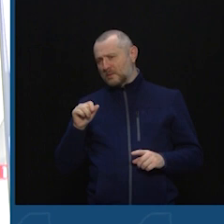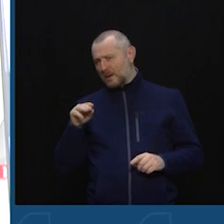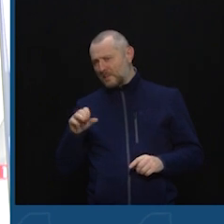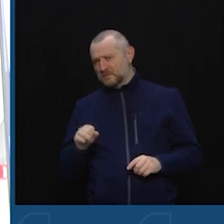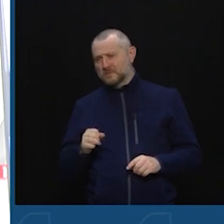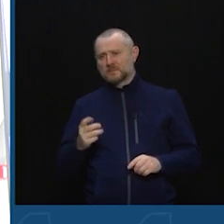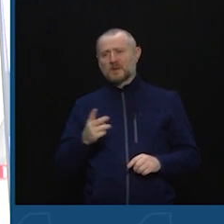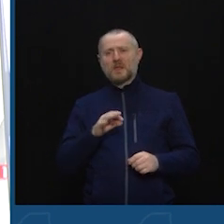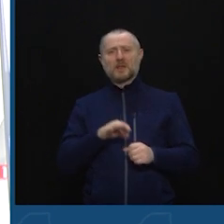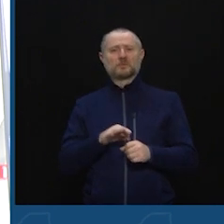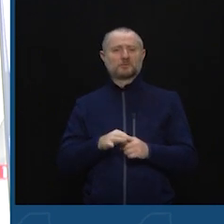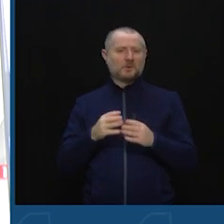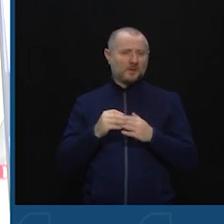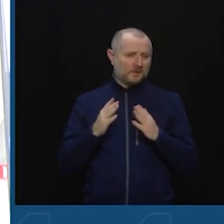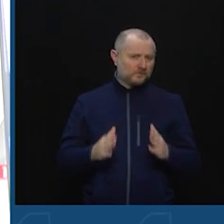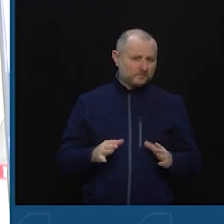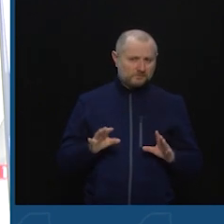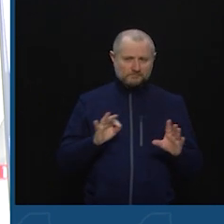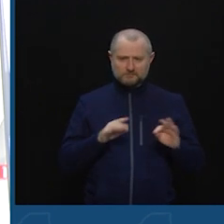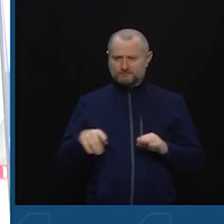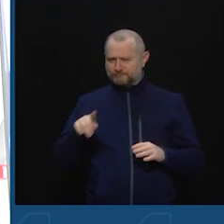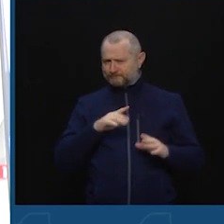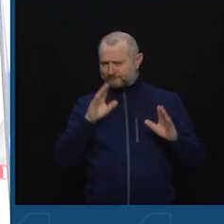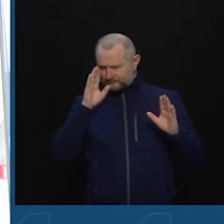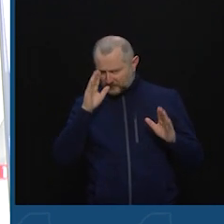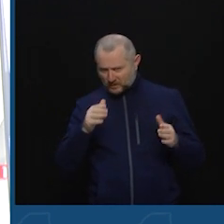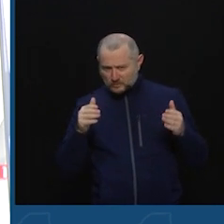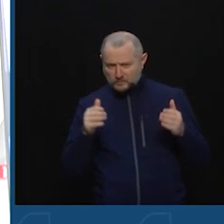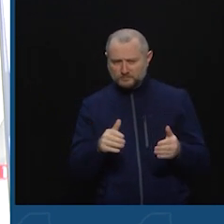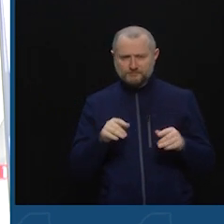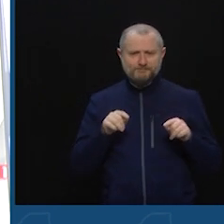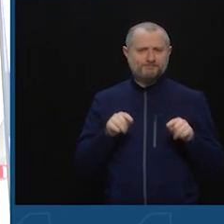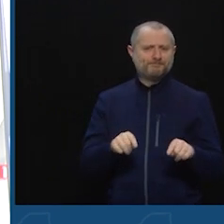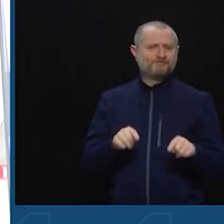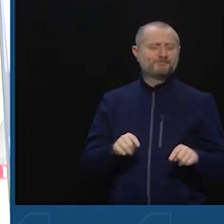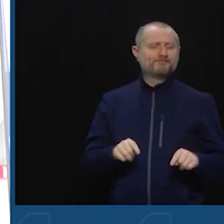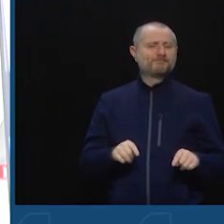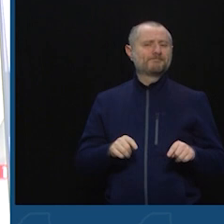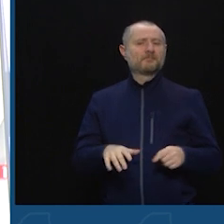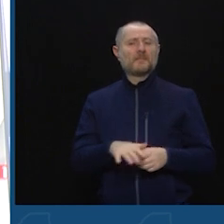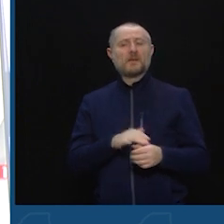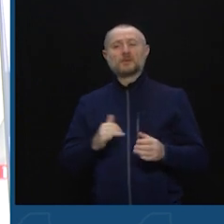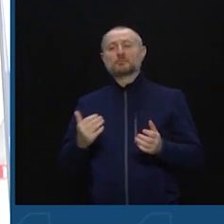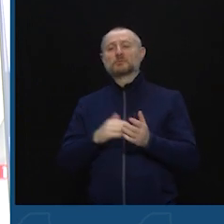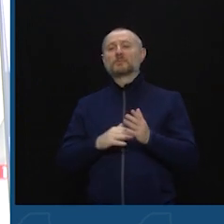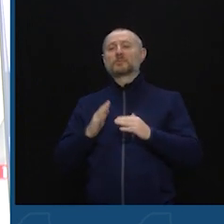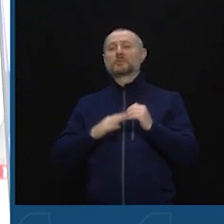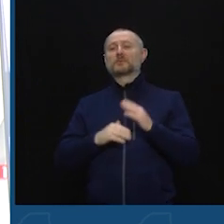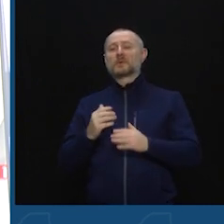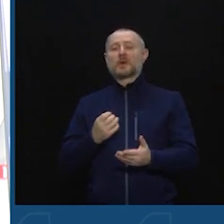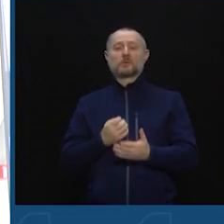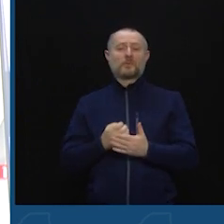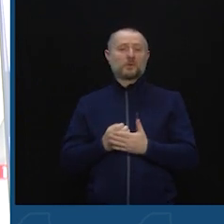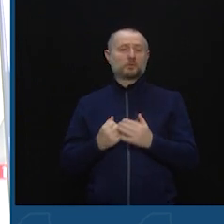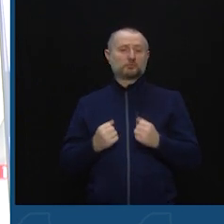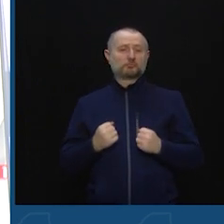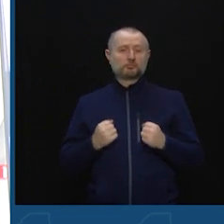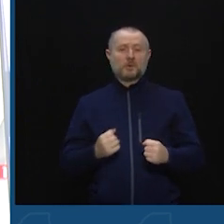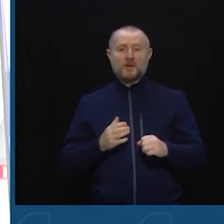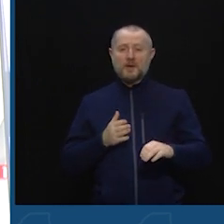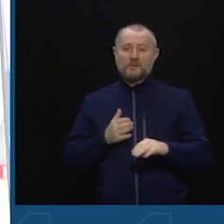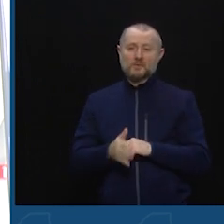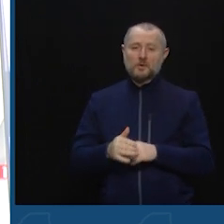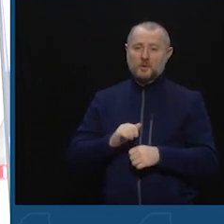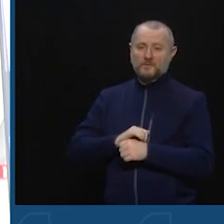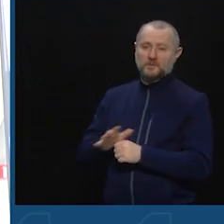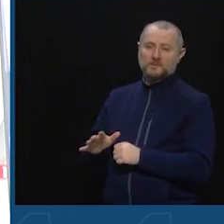colleagues are focused on rebuilding our economy following the devastating impact of